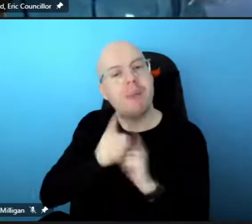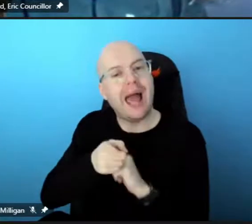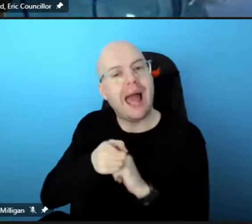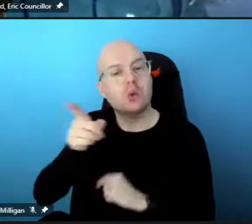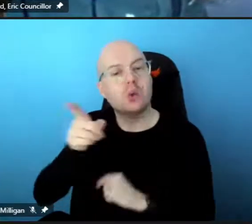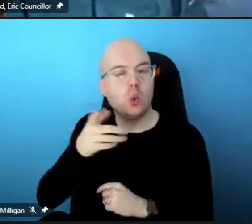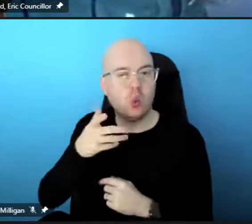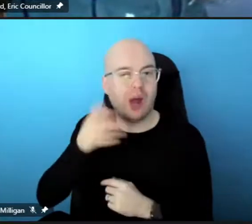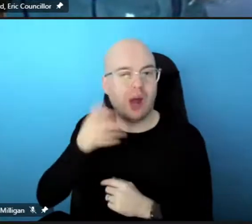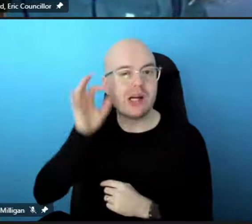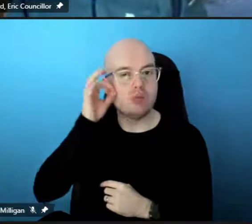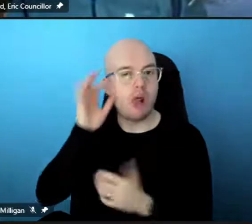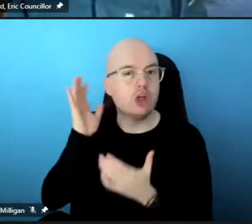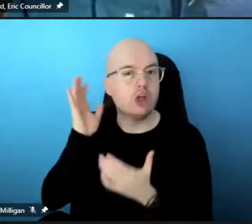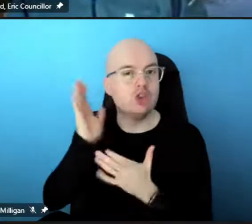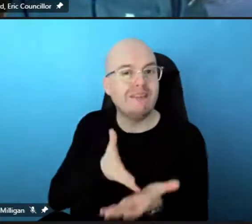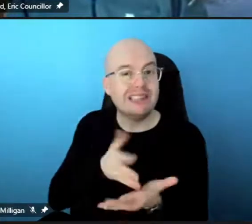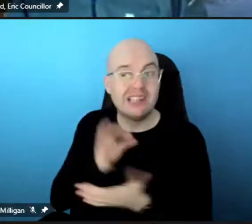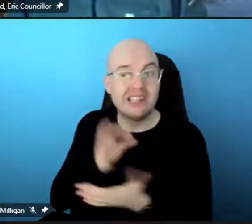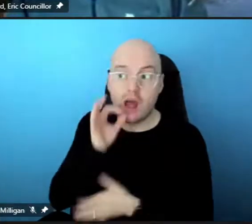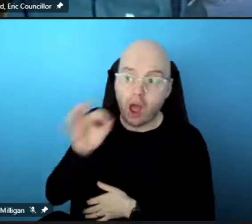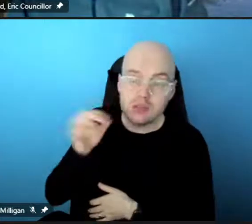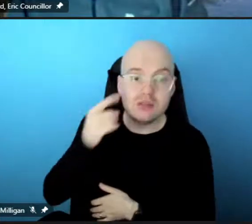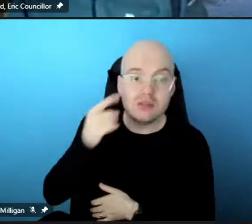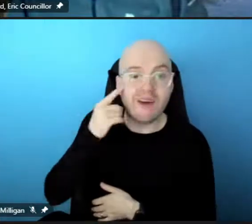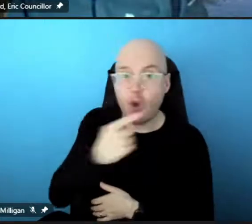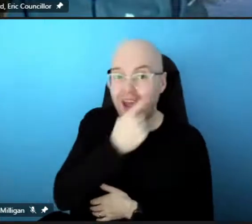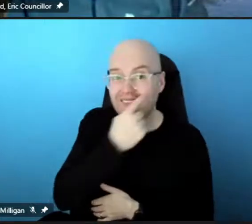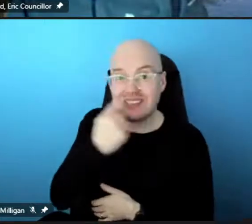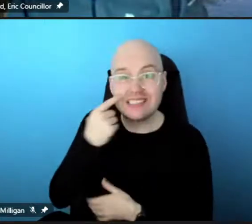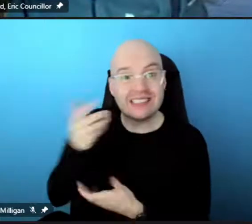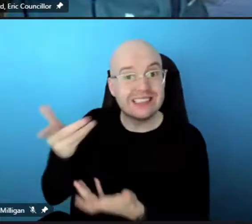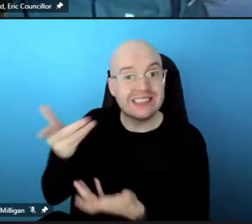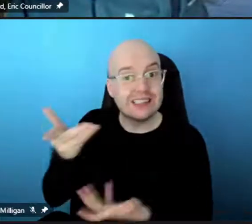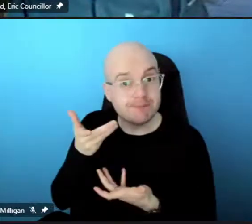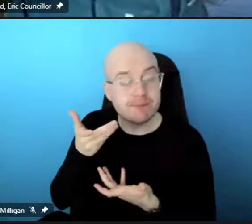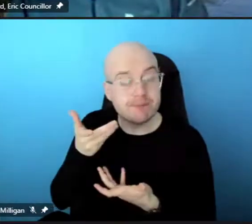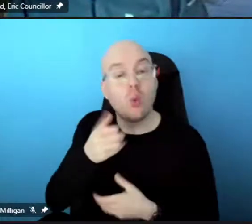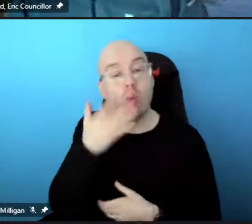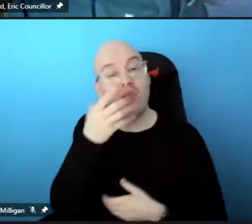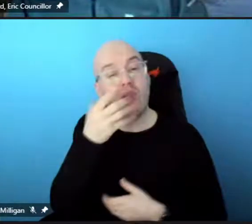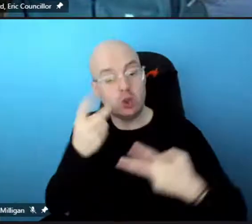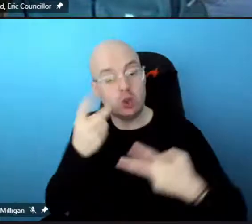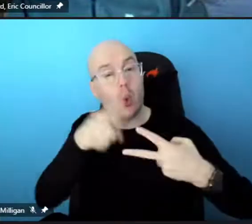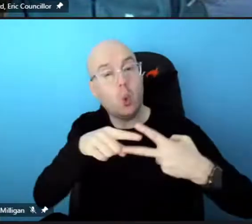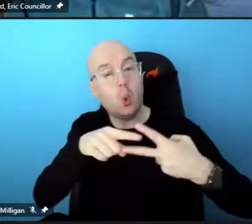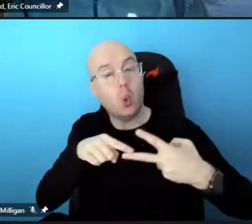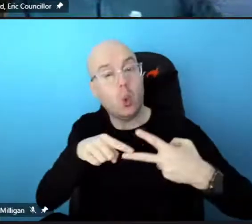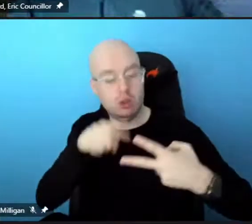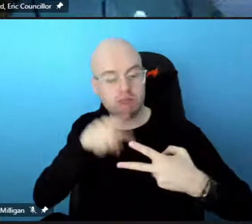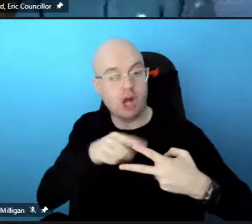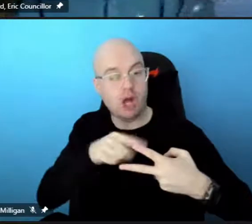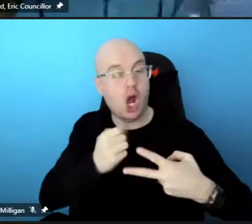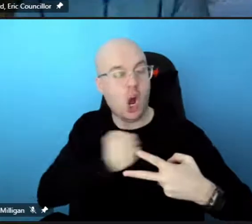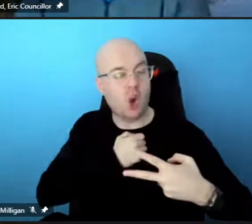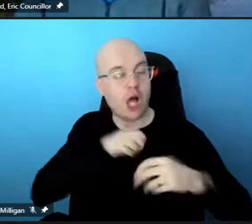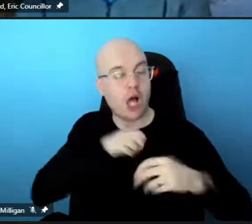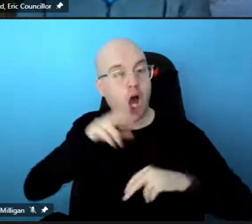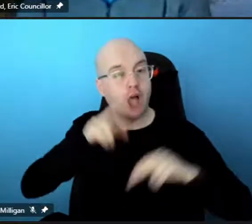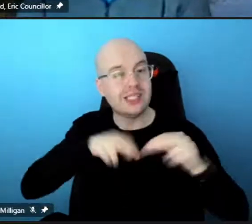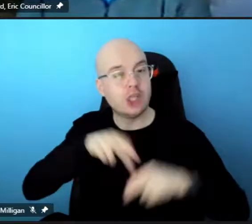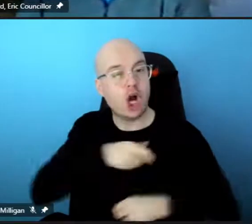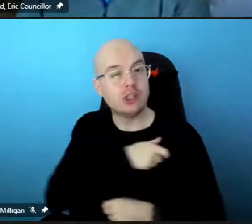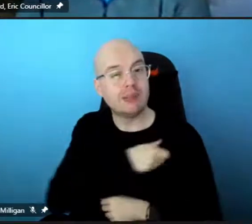for some evidence so we can report on two levels. We can report, first of all, to our own audit committee as to whether we've been